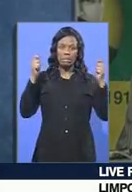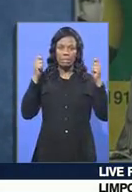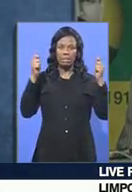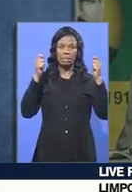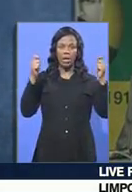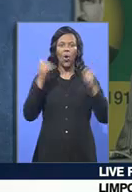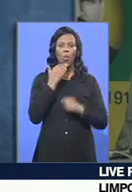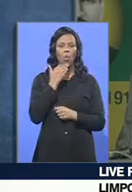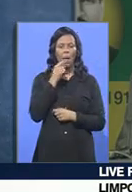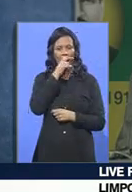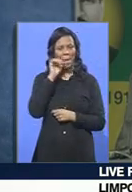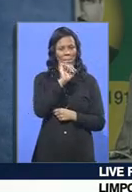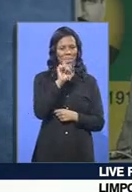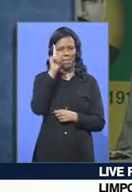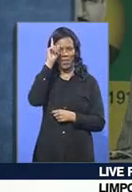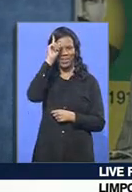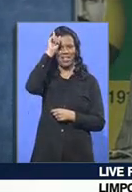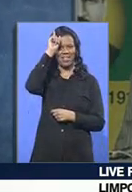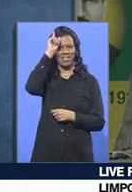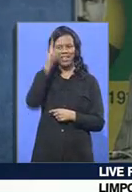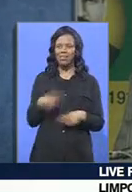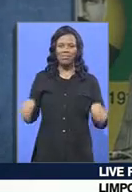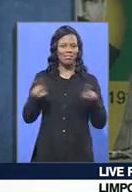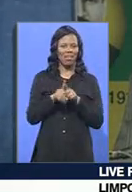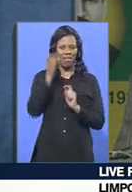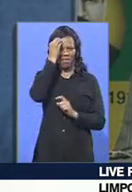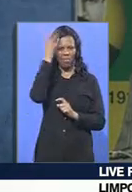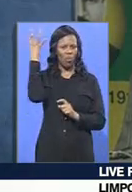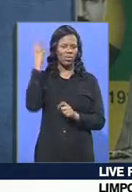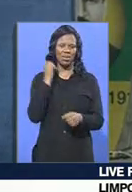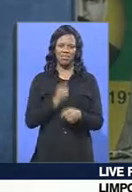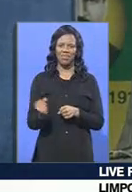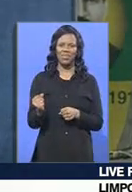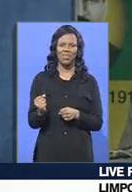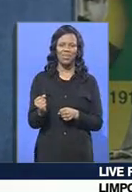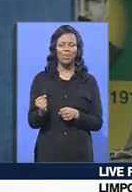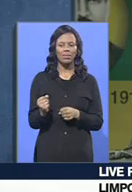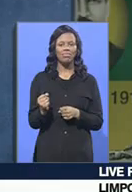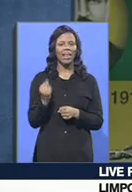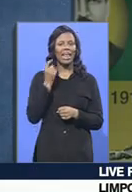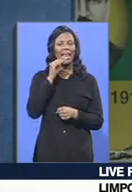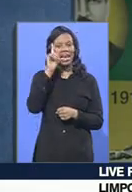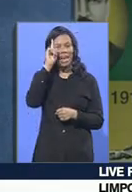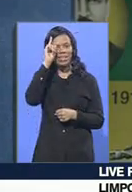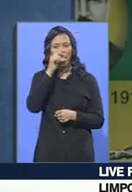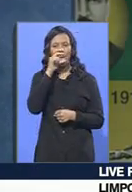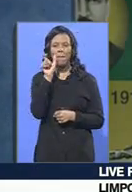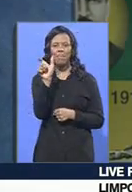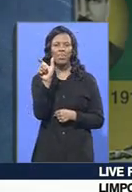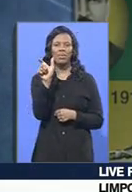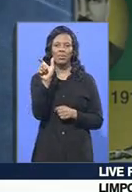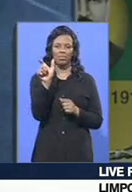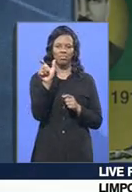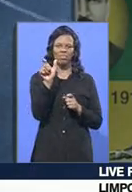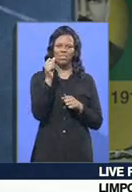forgotten. His name became synonymous with the struggle with